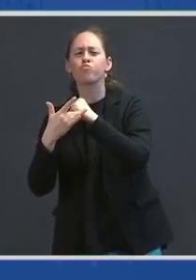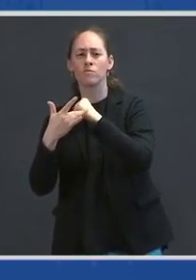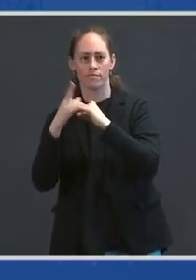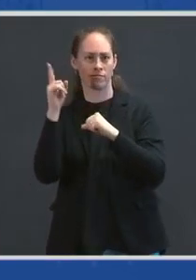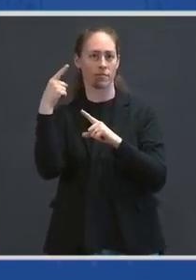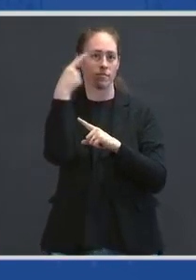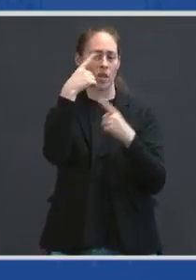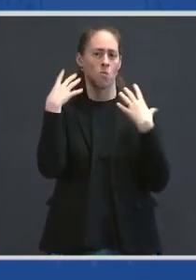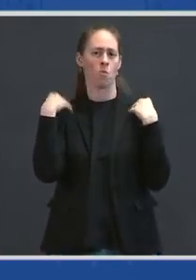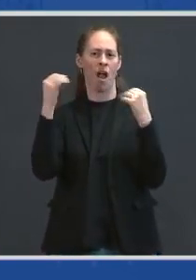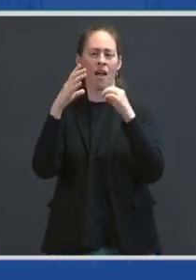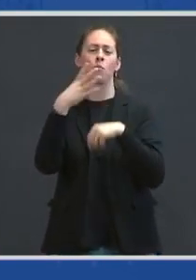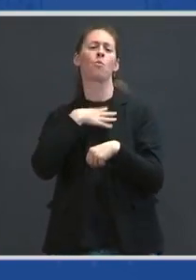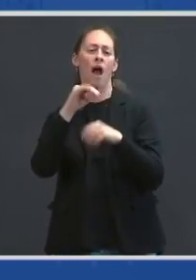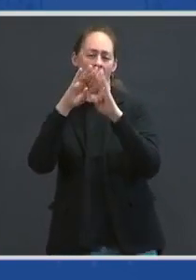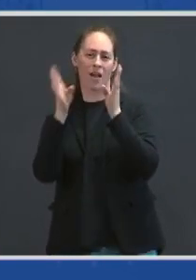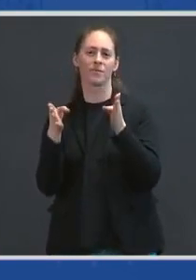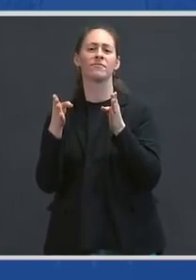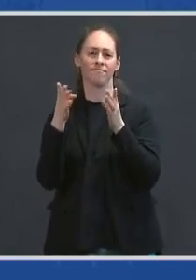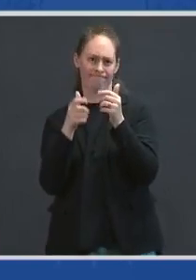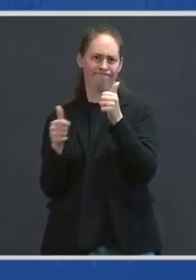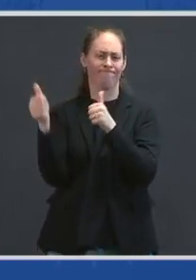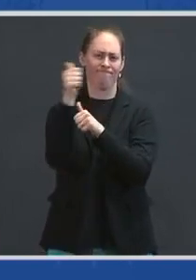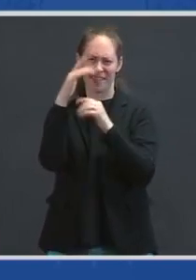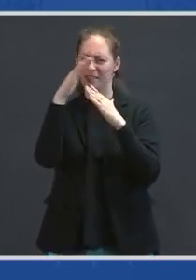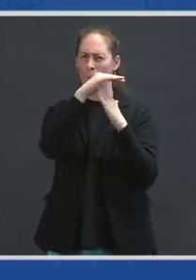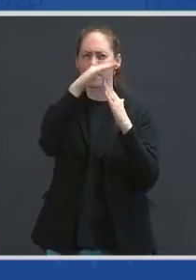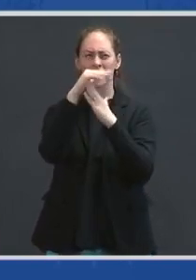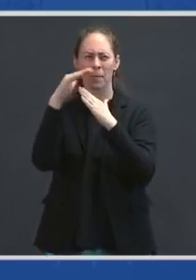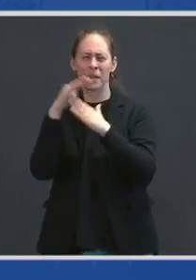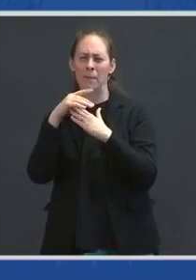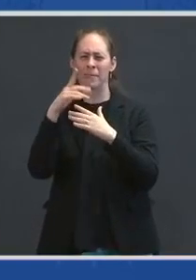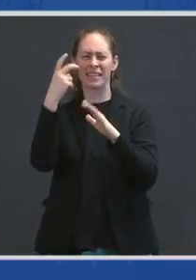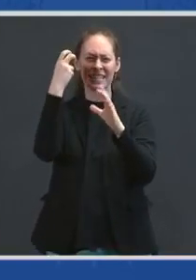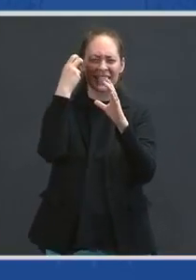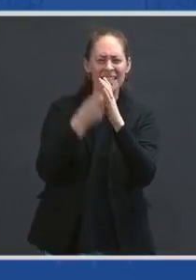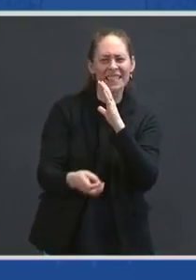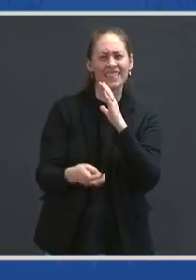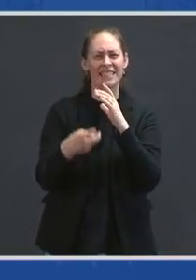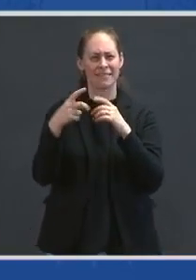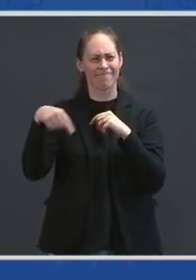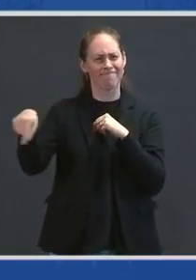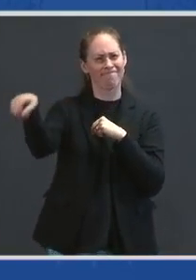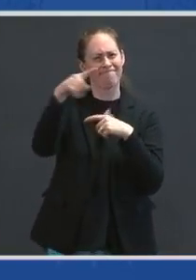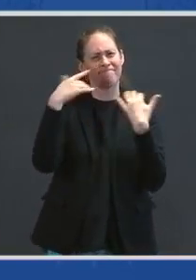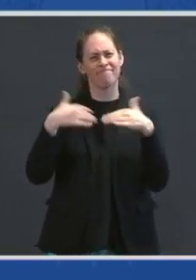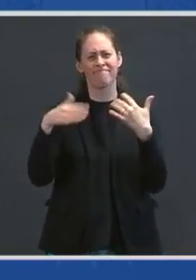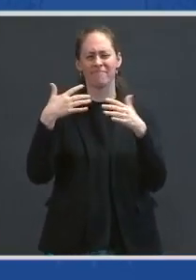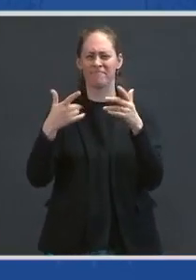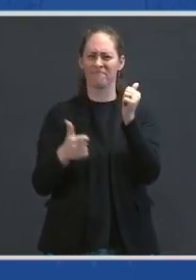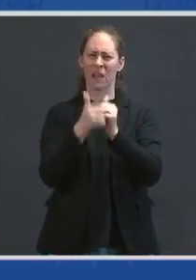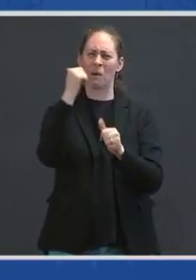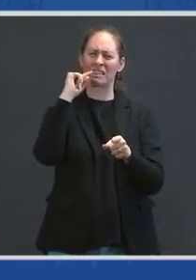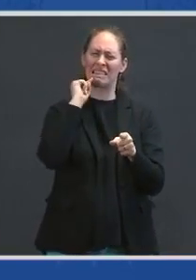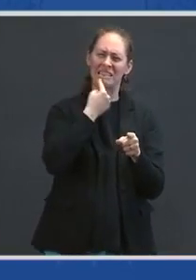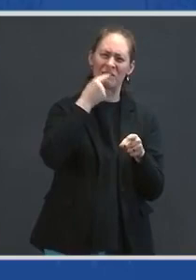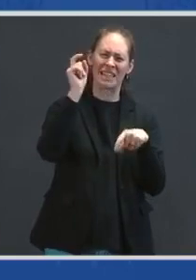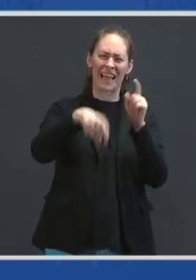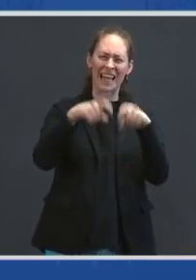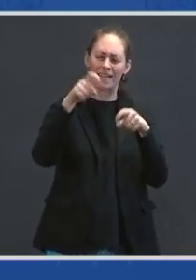the country's top scientists to address our most pressing needs. And they'll be part of the work to develop